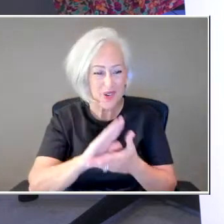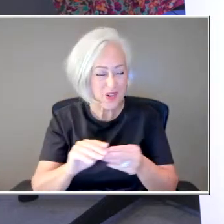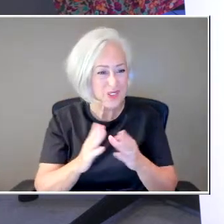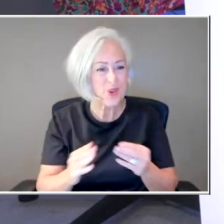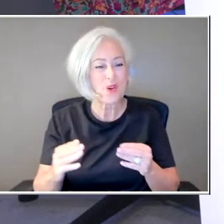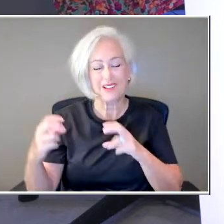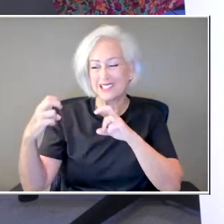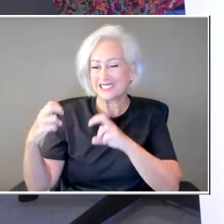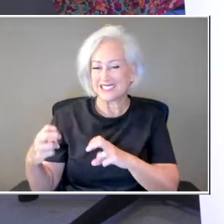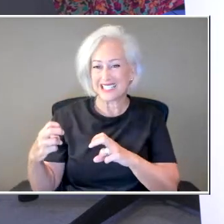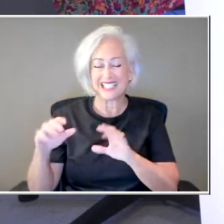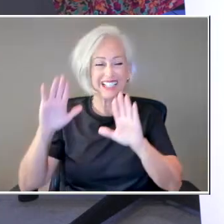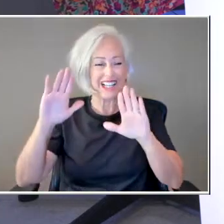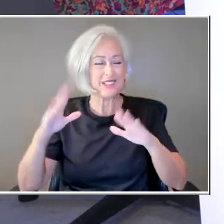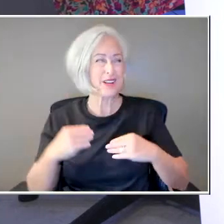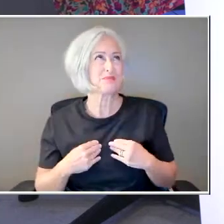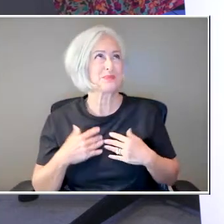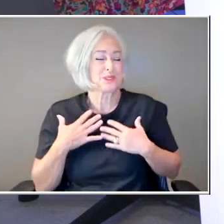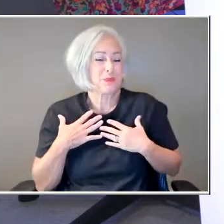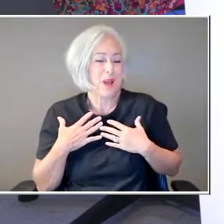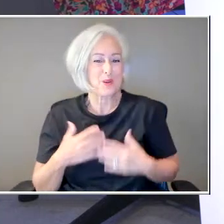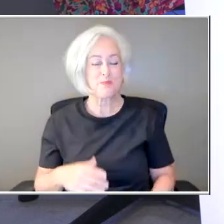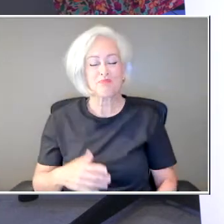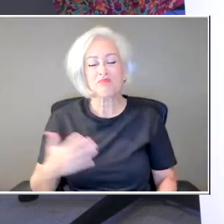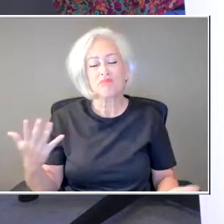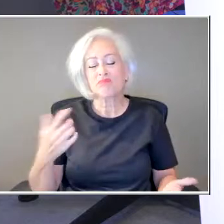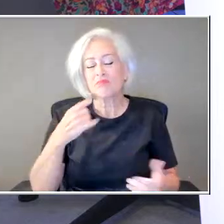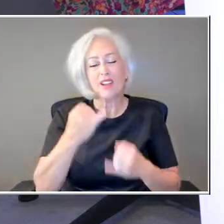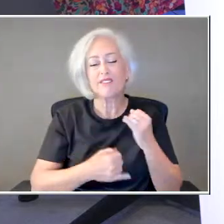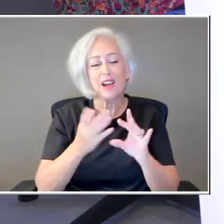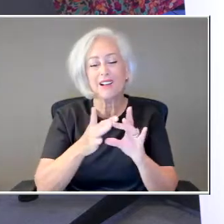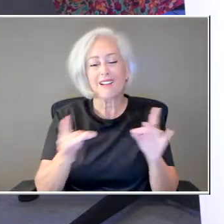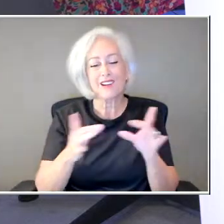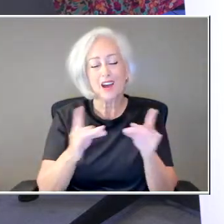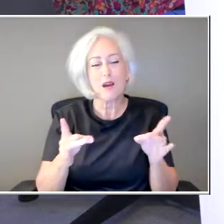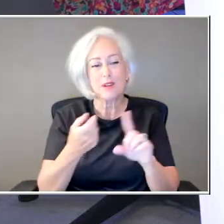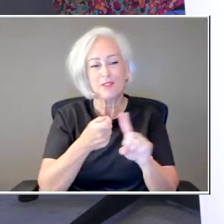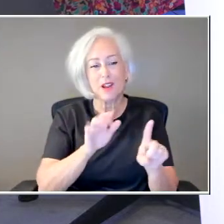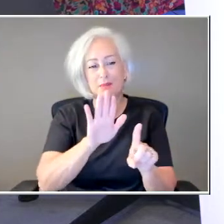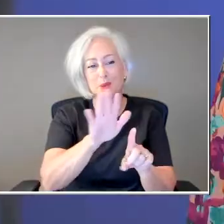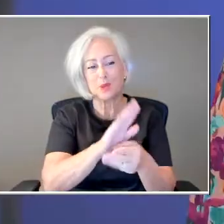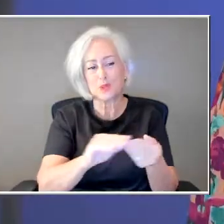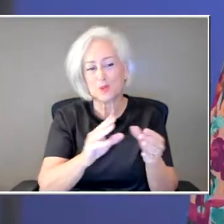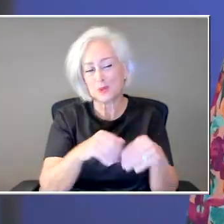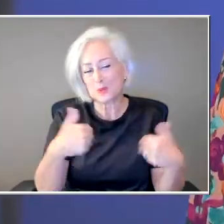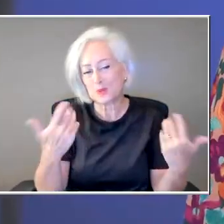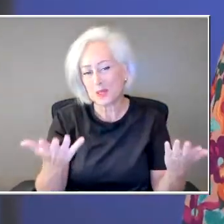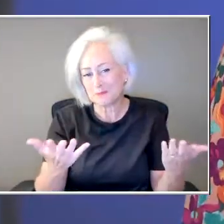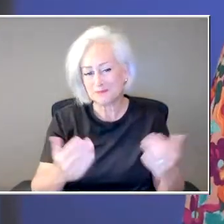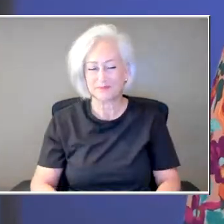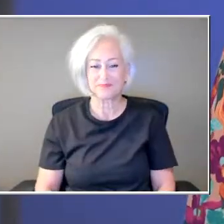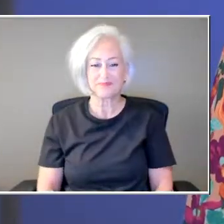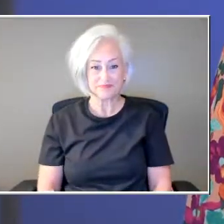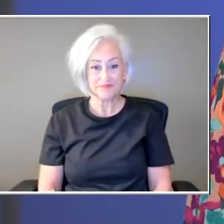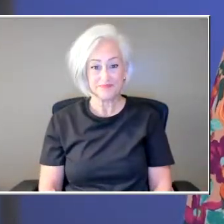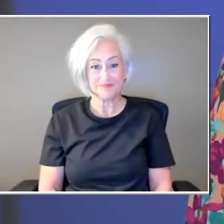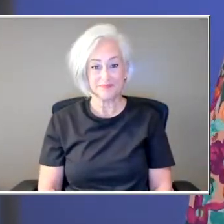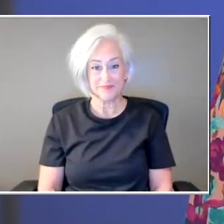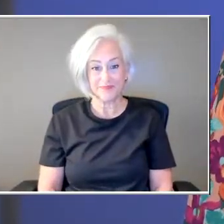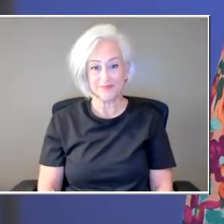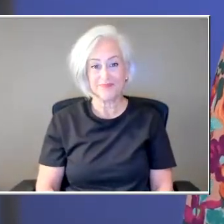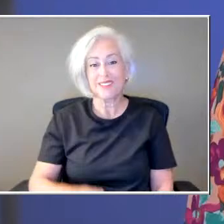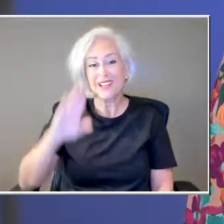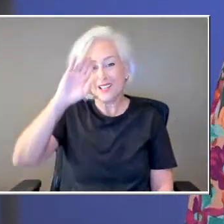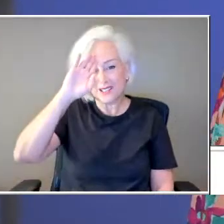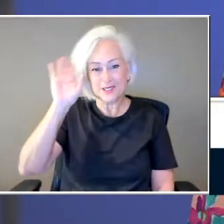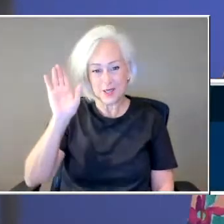great inspiration. What do you want people to take away from your story? I just want them to know that, it